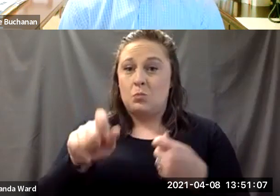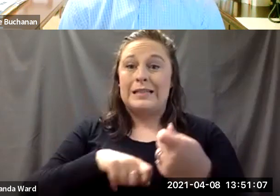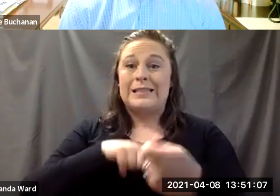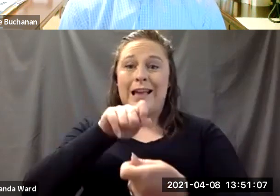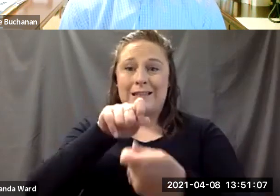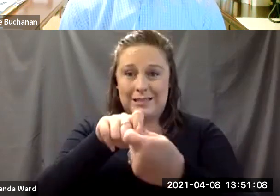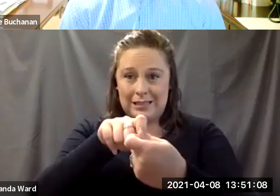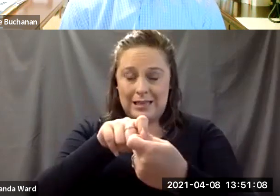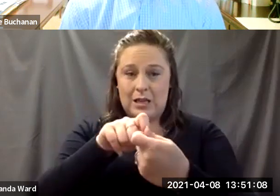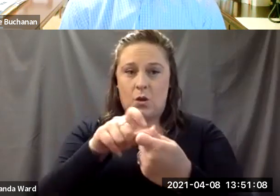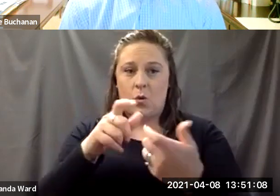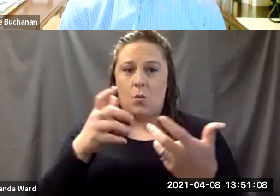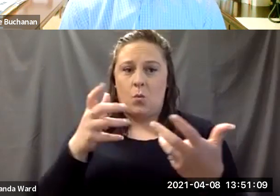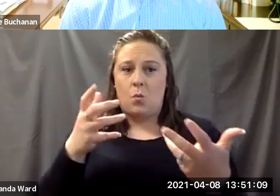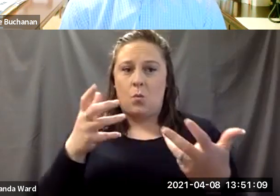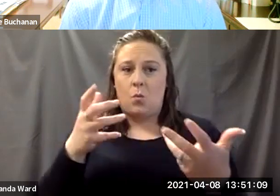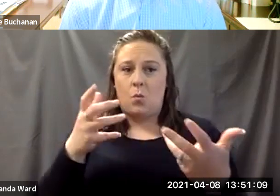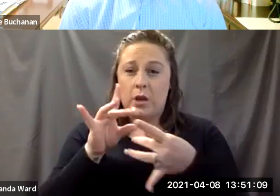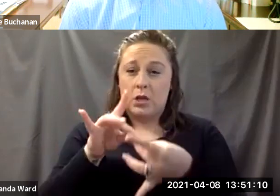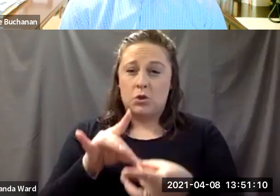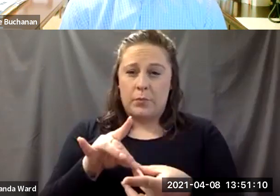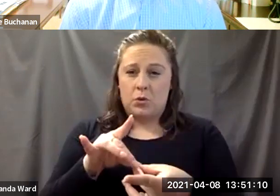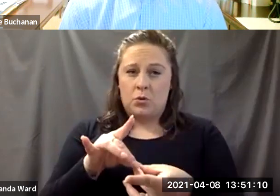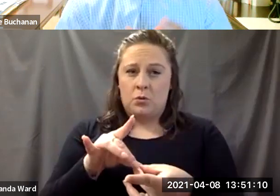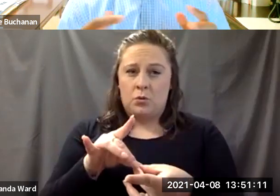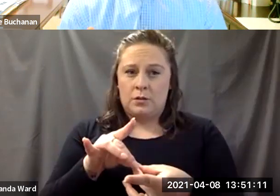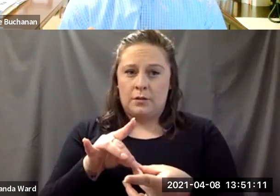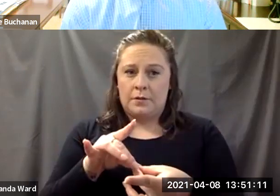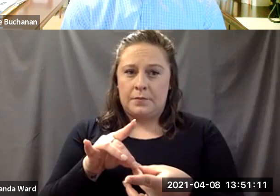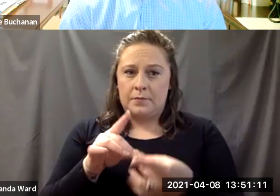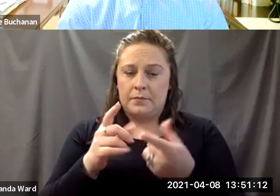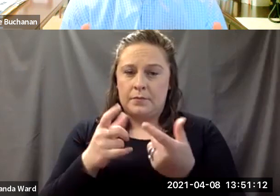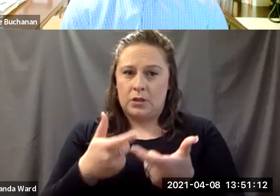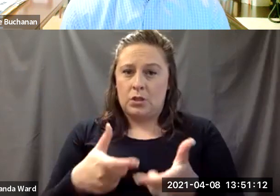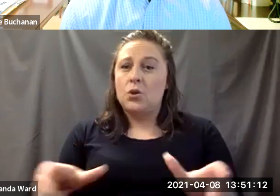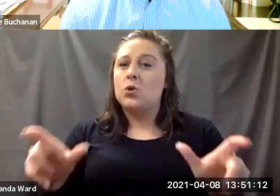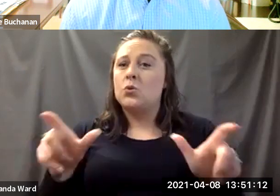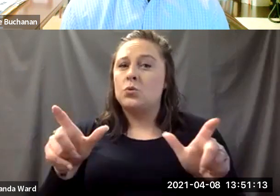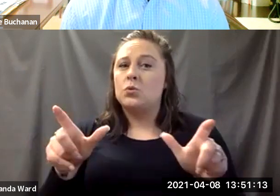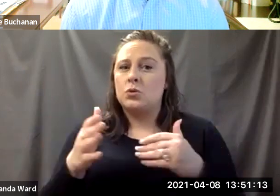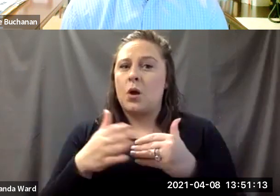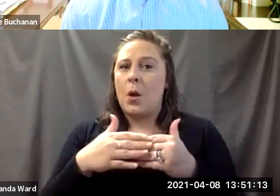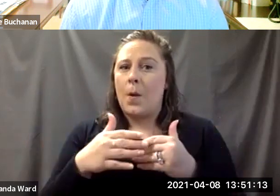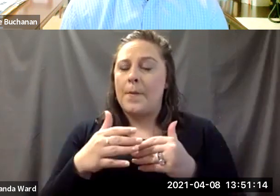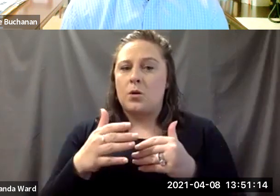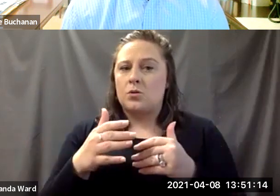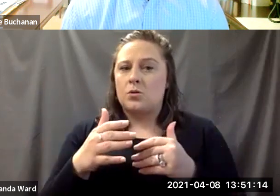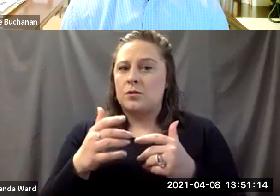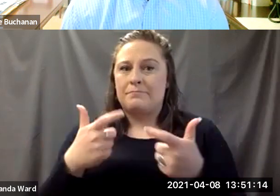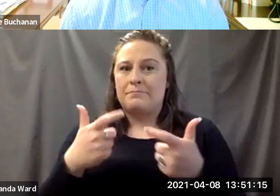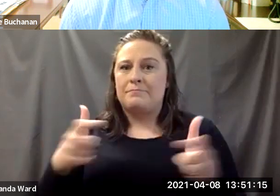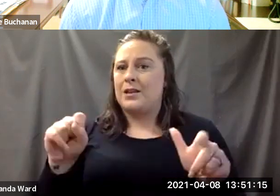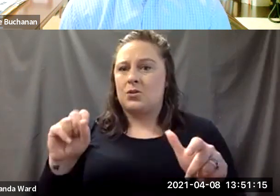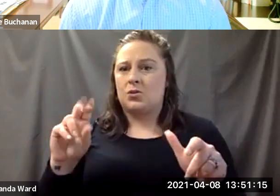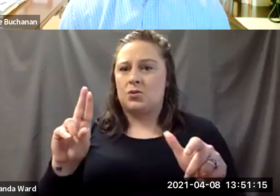we attribute the huge, almost back-breaking surge we encountered this